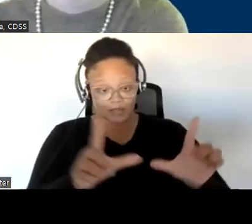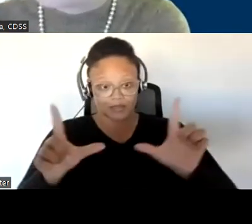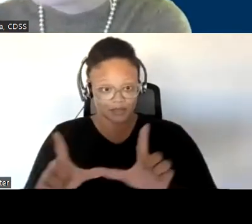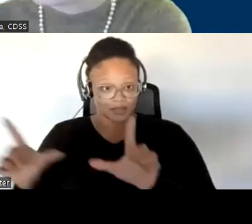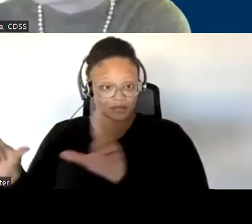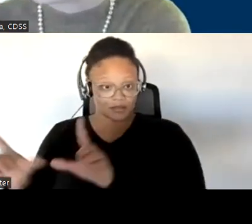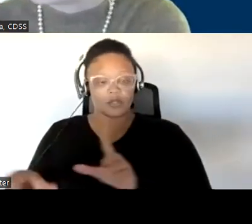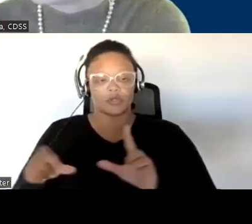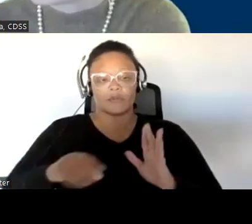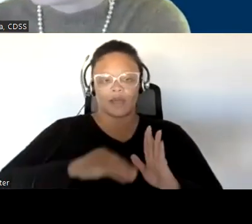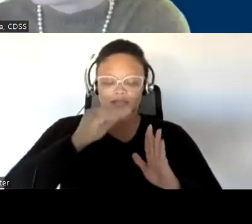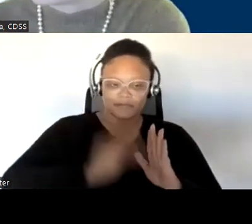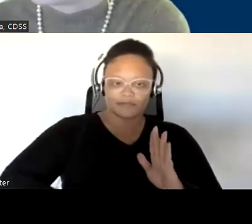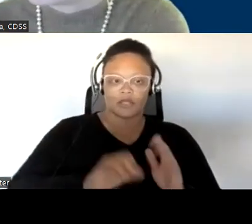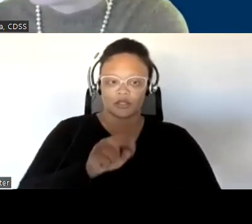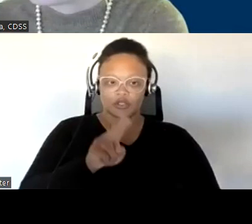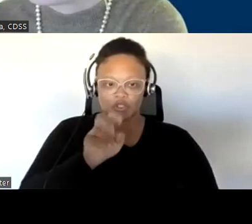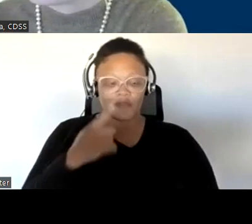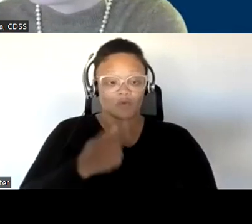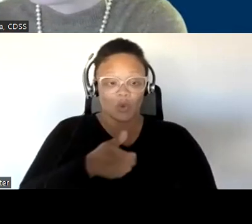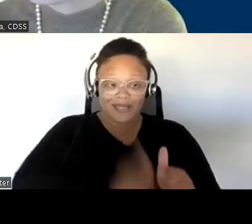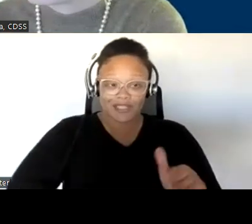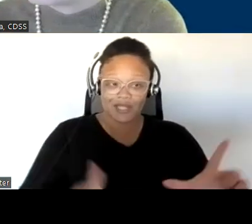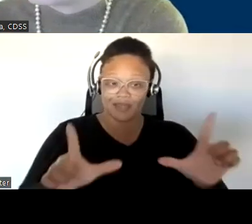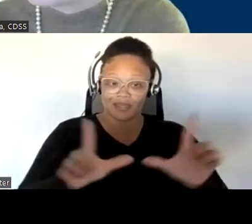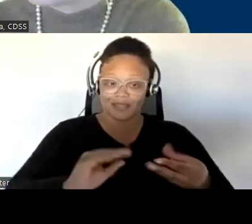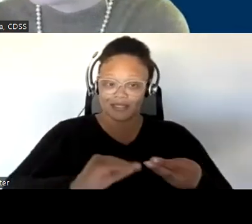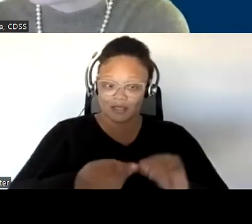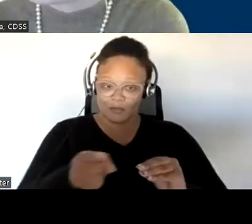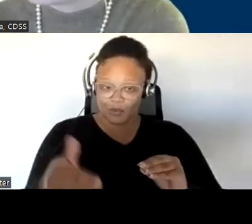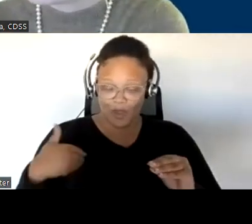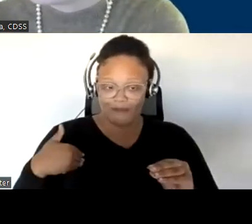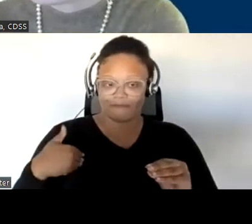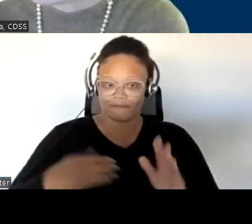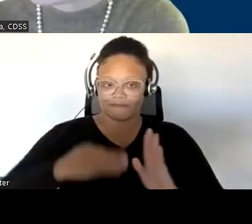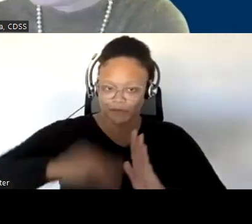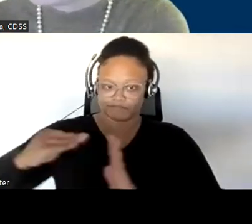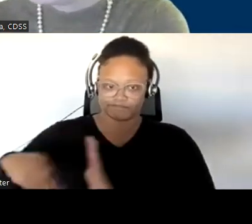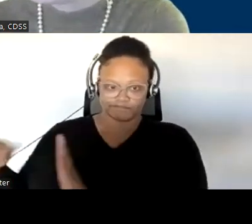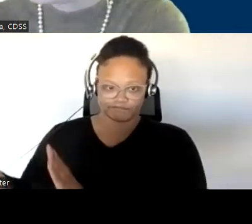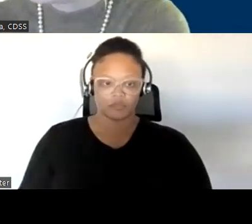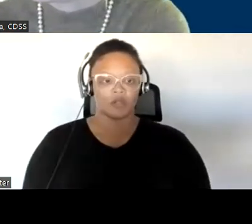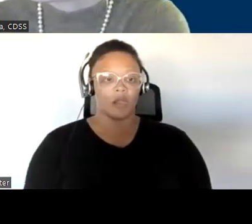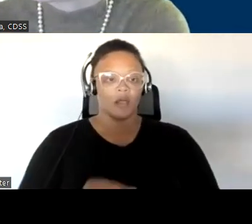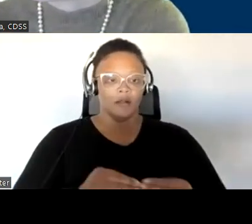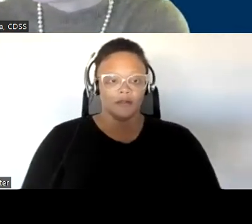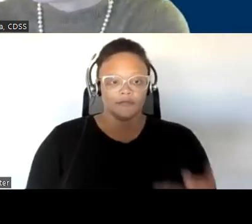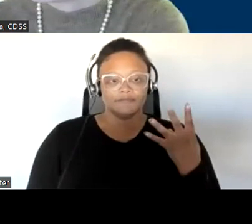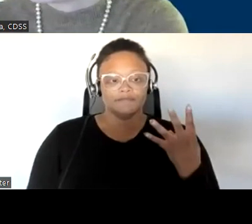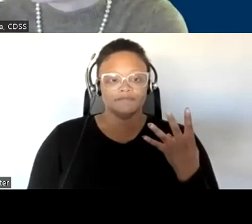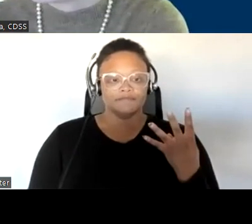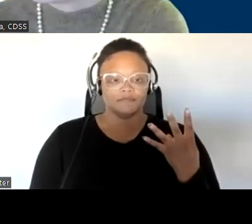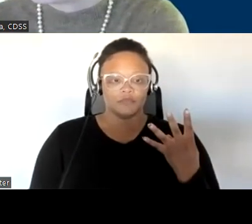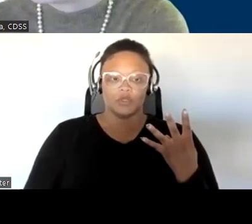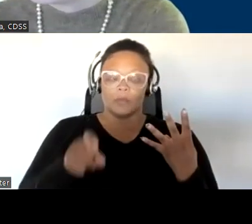complete one survey for each license number. And number 4, an investment must be